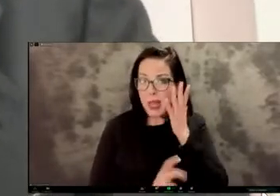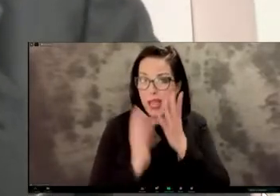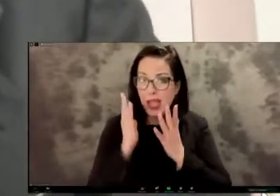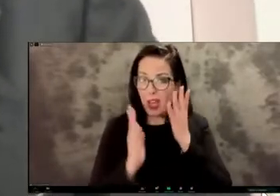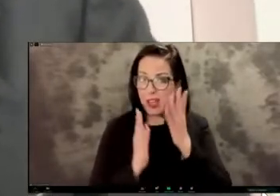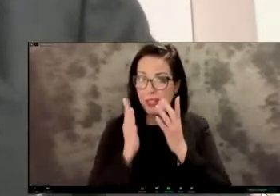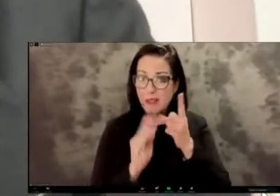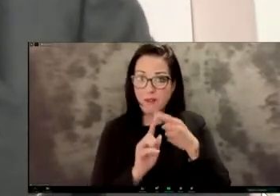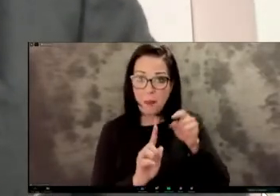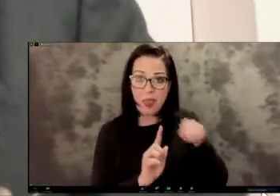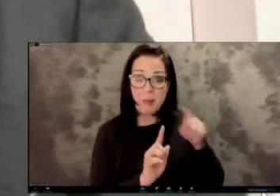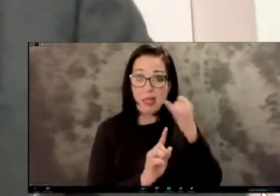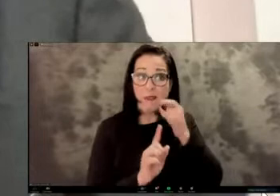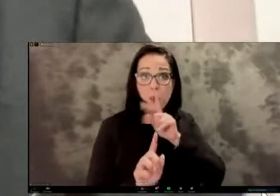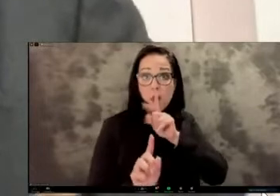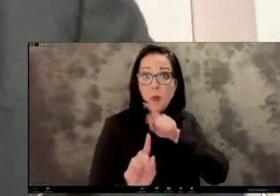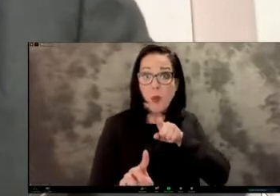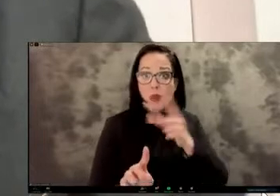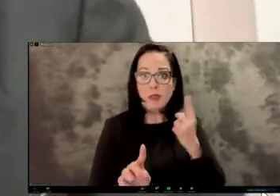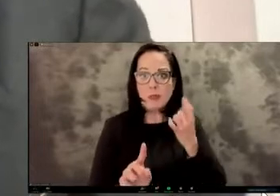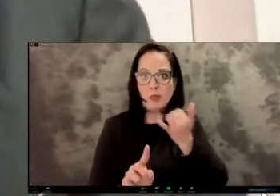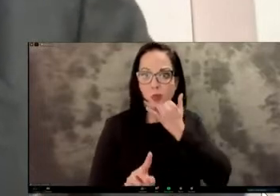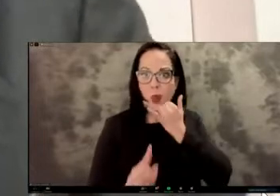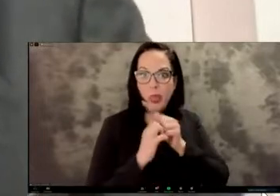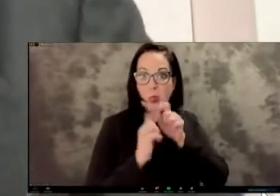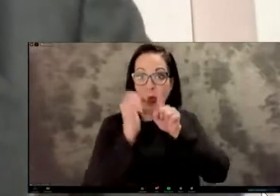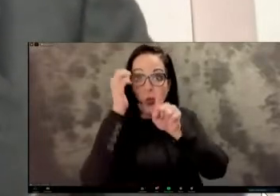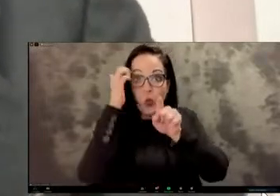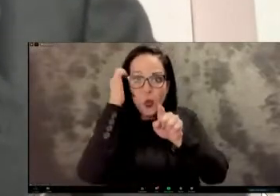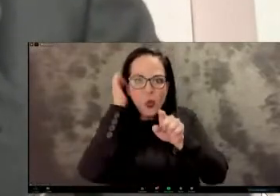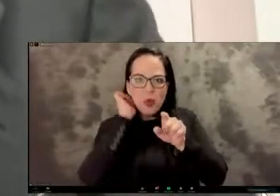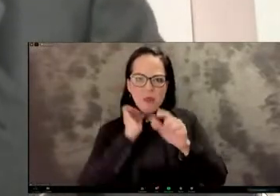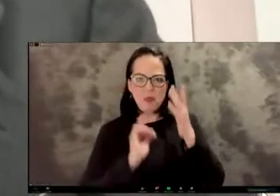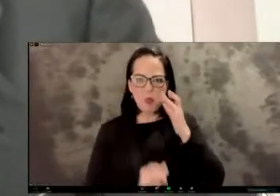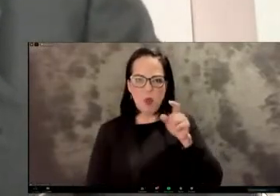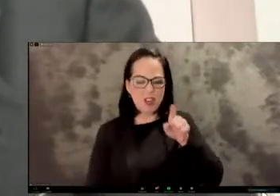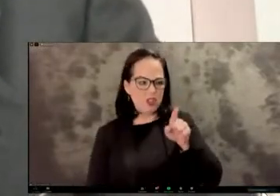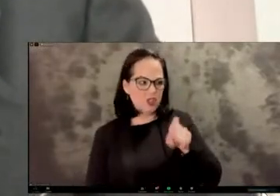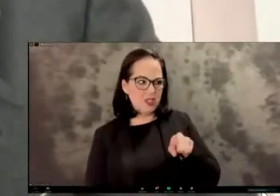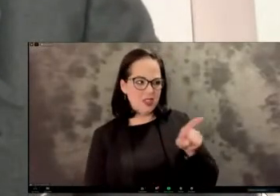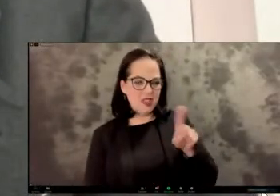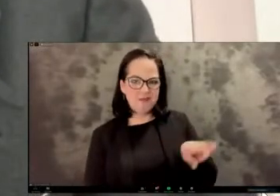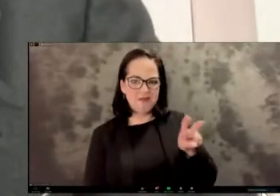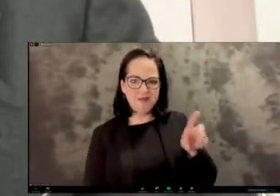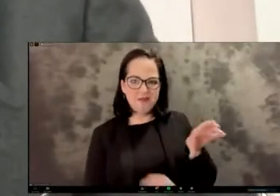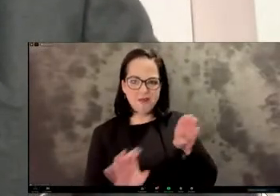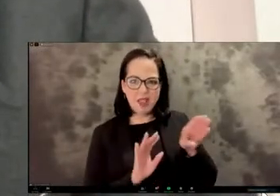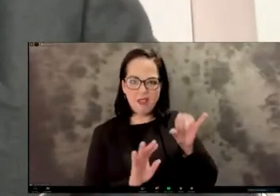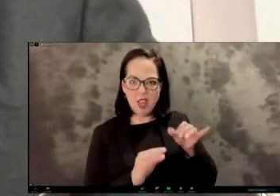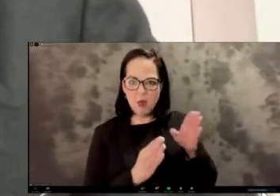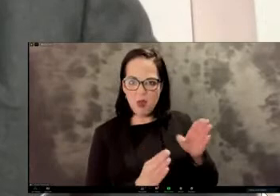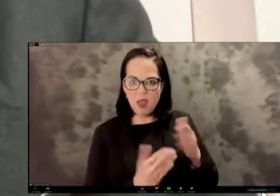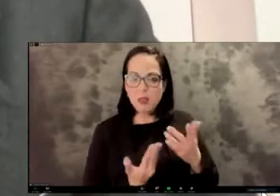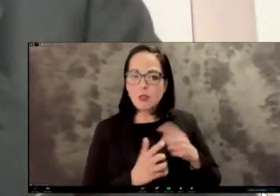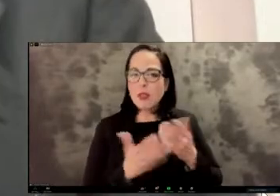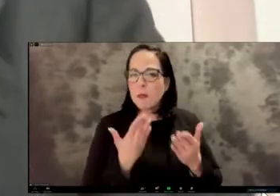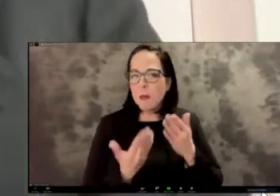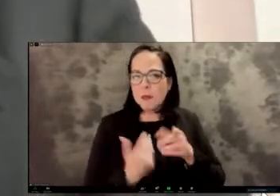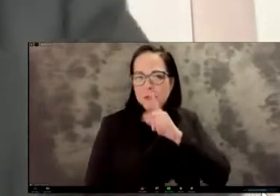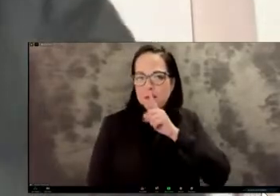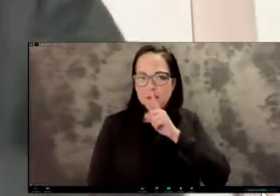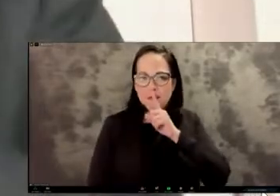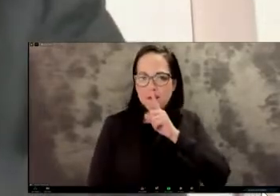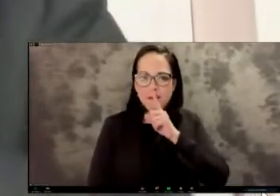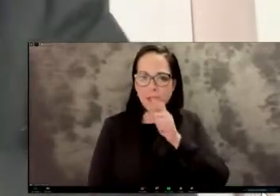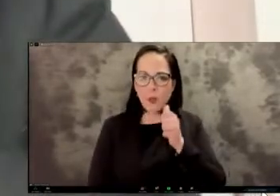that if they report them, people may think something was wrong with you. Why did they treat you that way? So they're unlikely to report them.